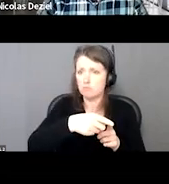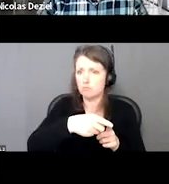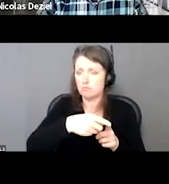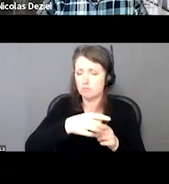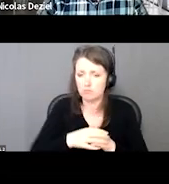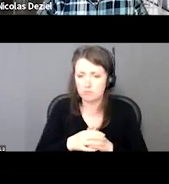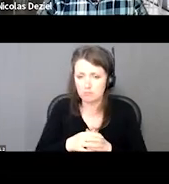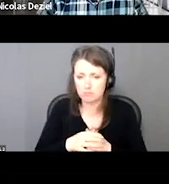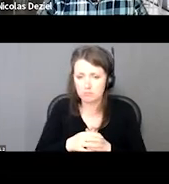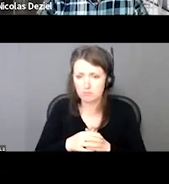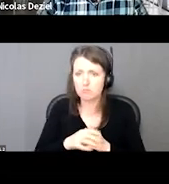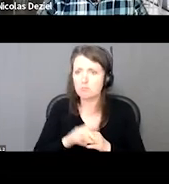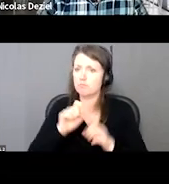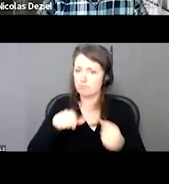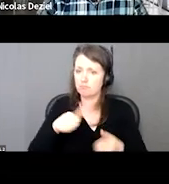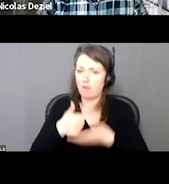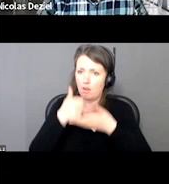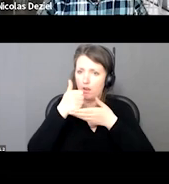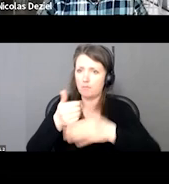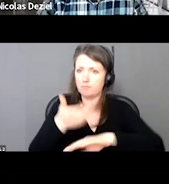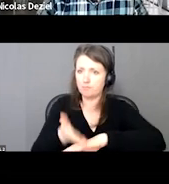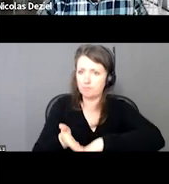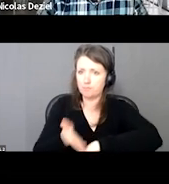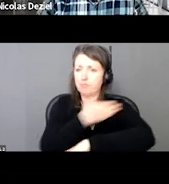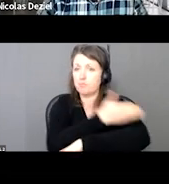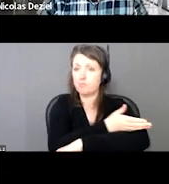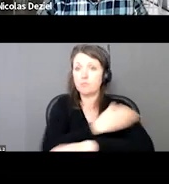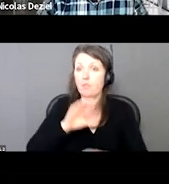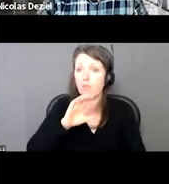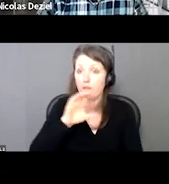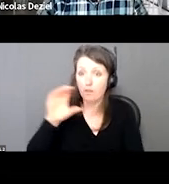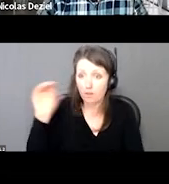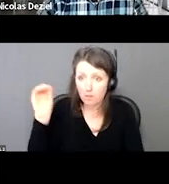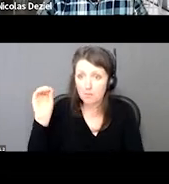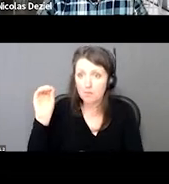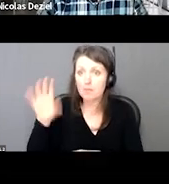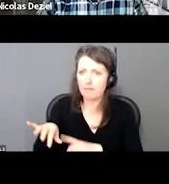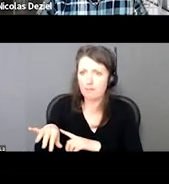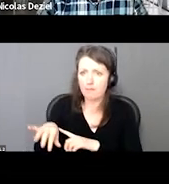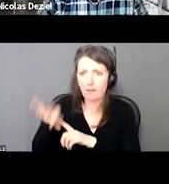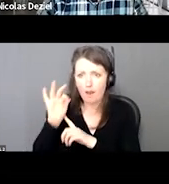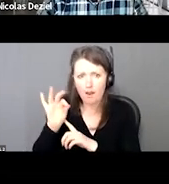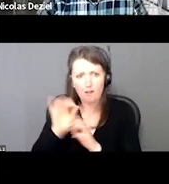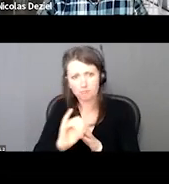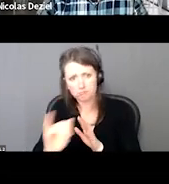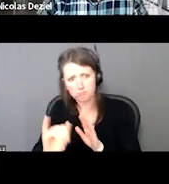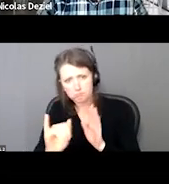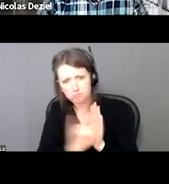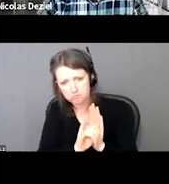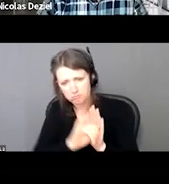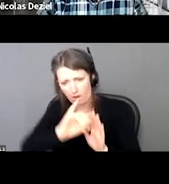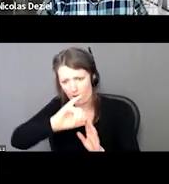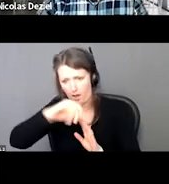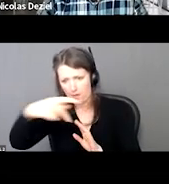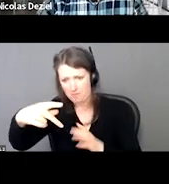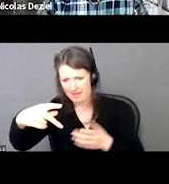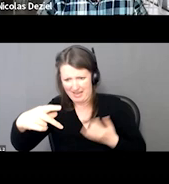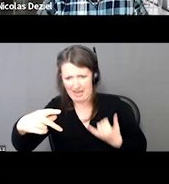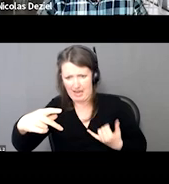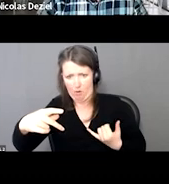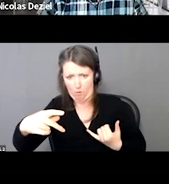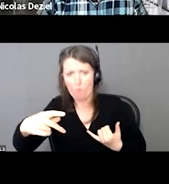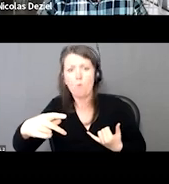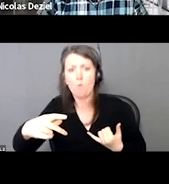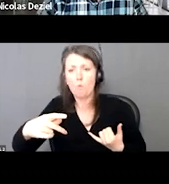it helps improve the way that companies find and identify existing IP held by Canada's